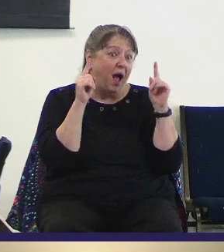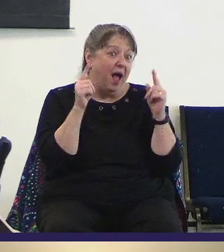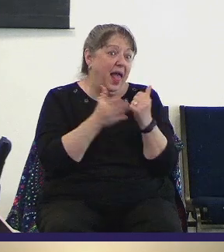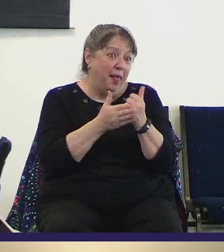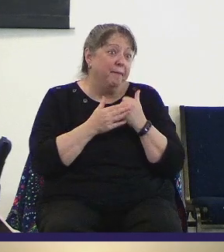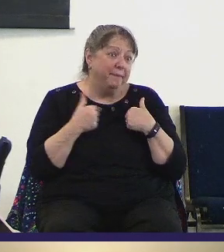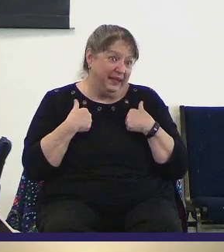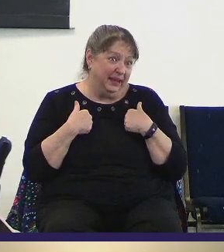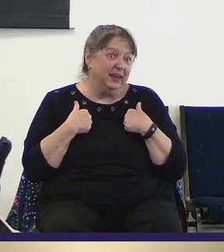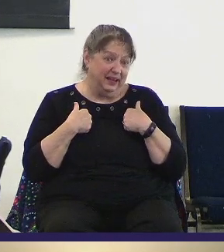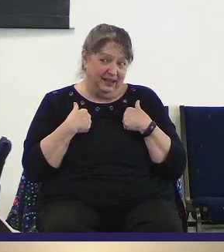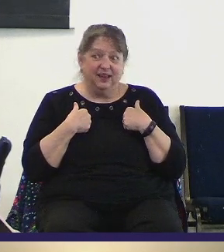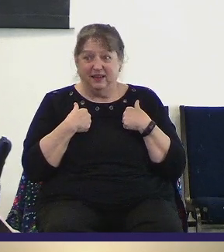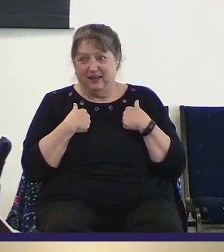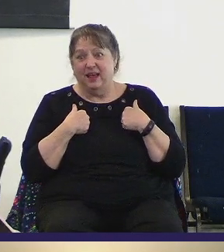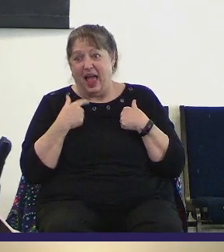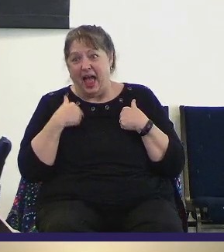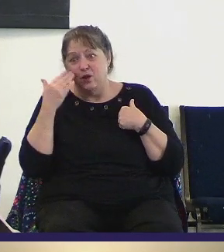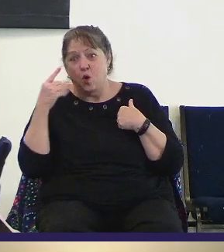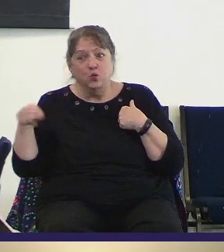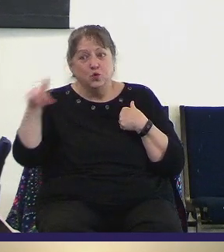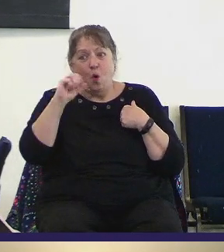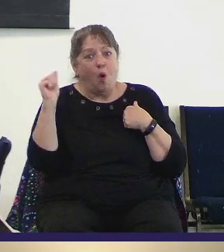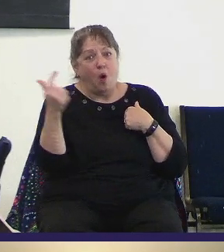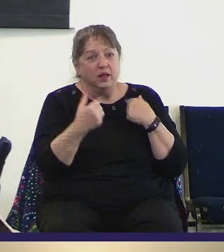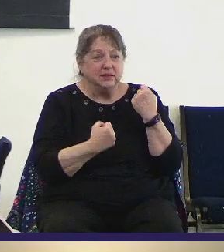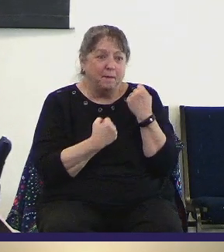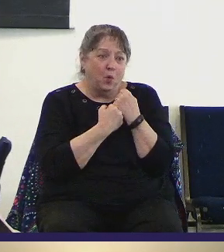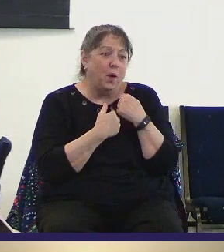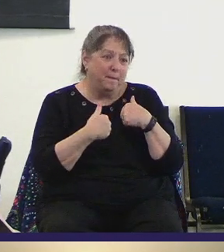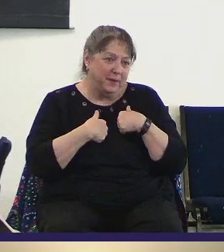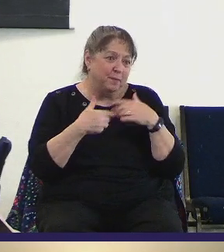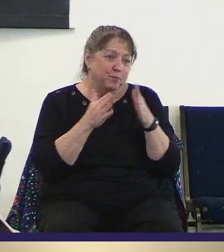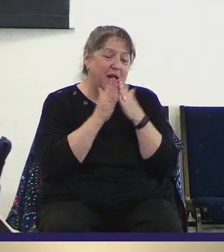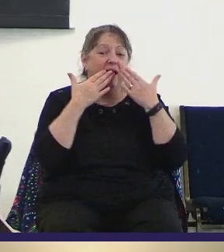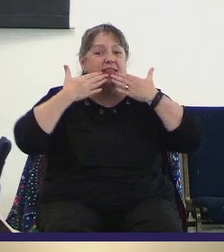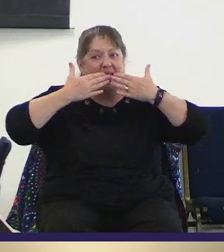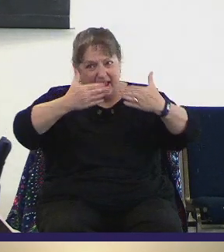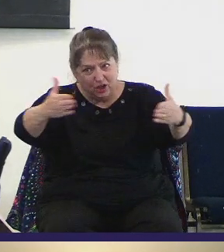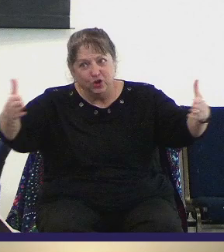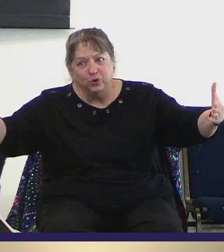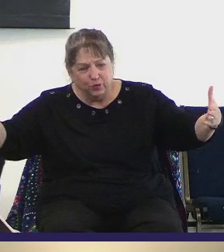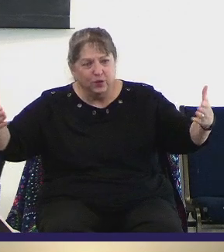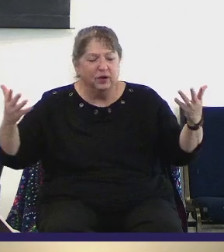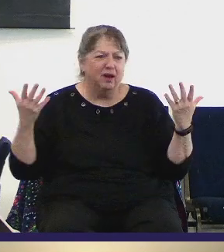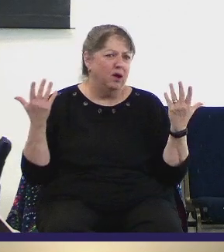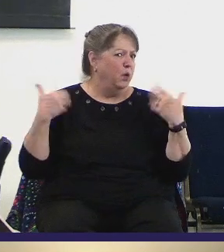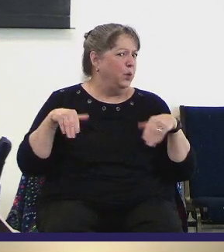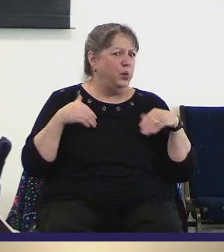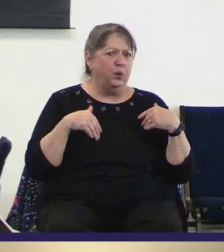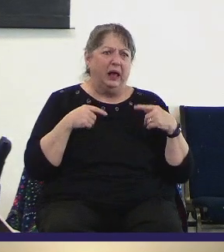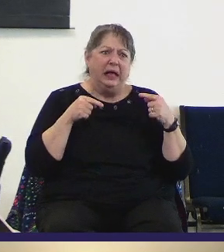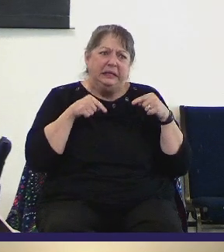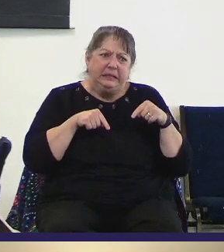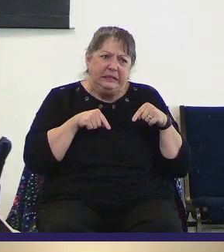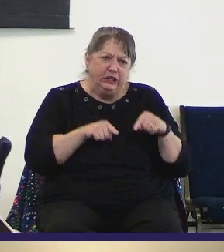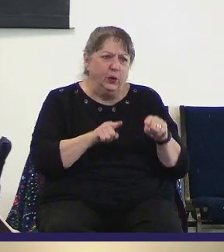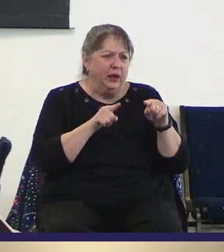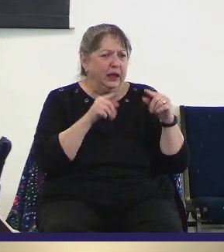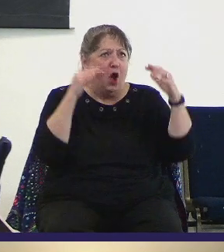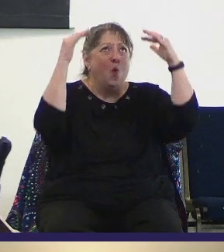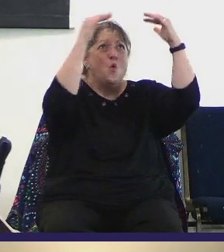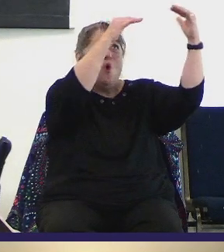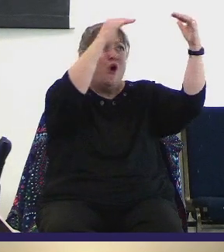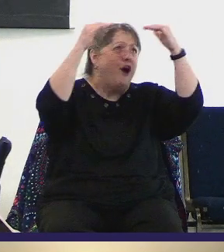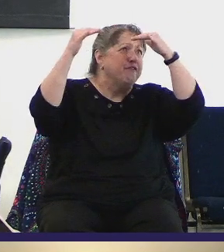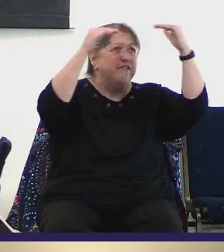was not for all of your prayers, and I hope that you all know that in those times of spiritual warfare and those times in which the